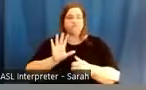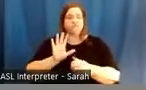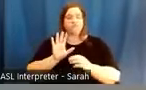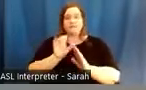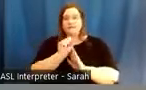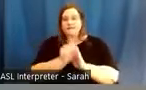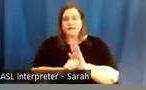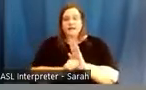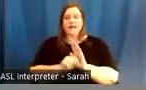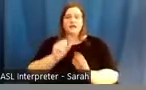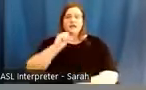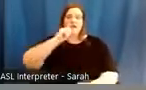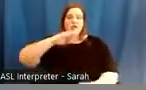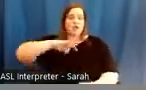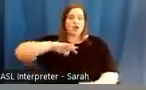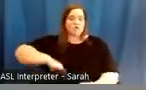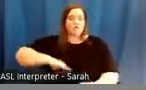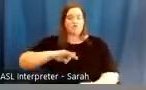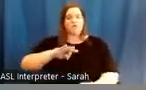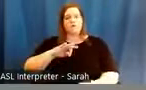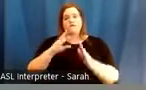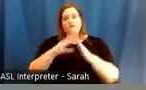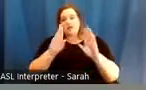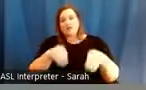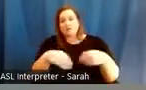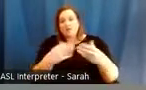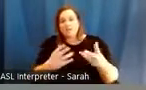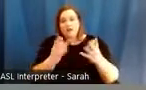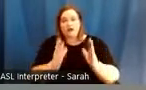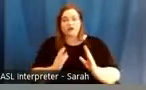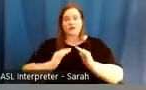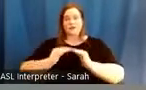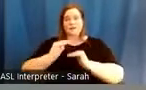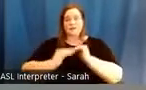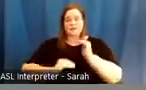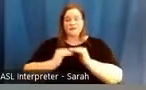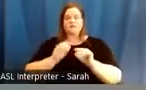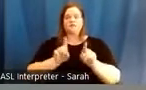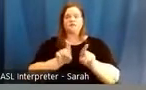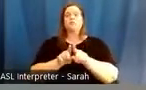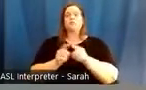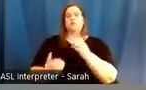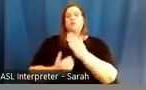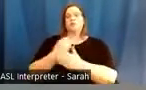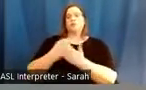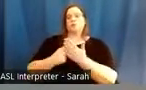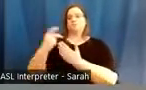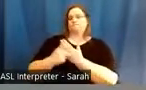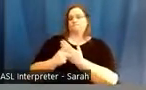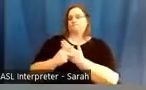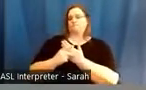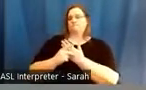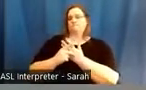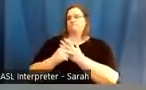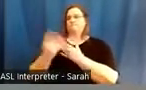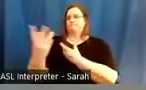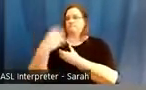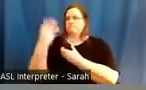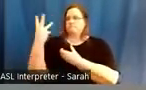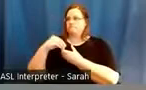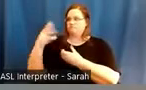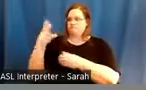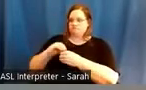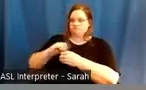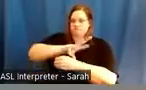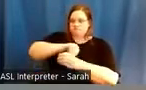nonprofit housing providers and builders, as well as these new initiatives to get more people to be part of the solution. We